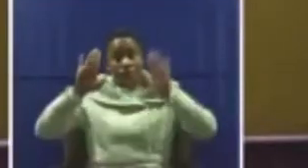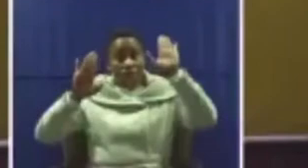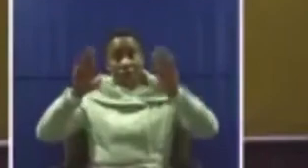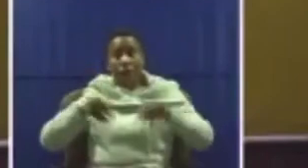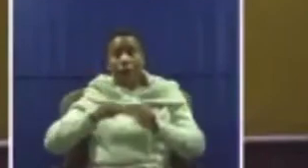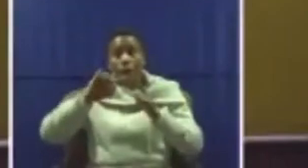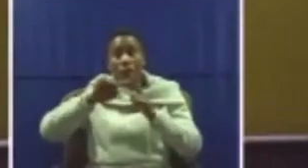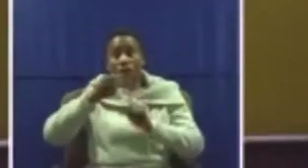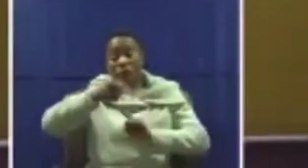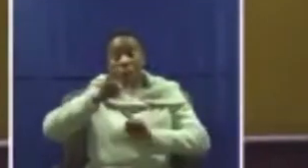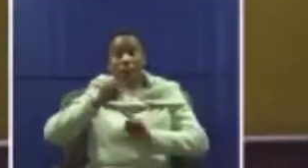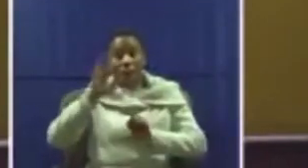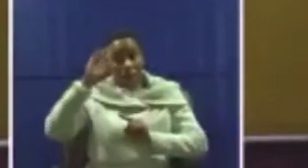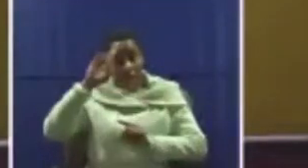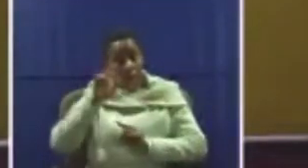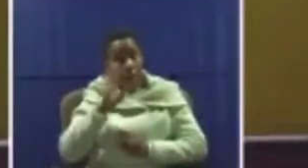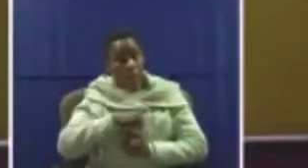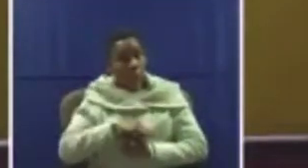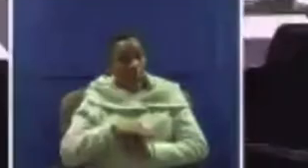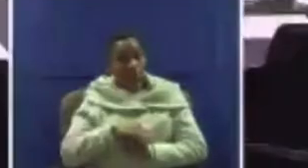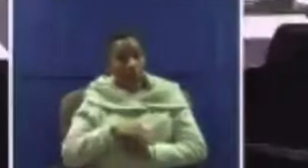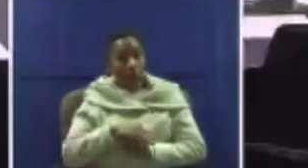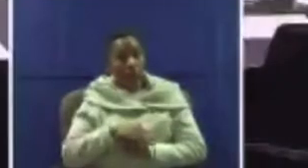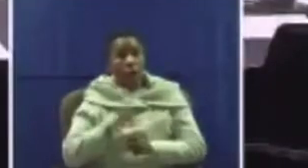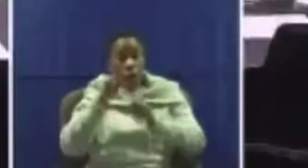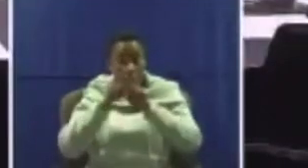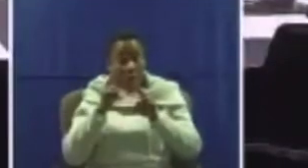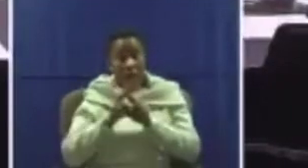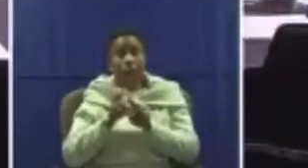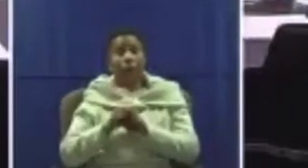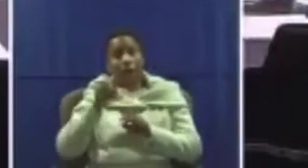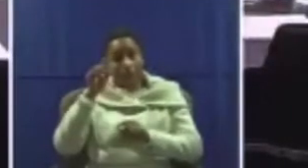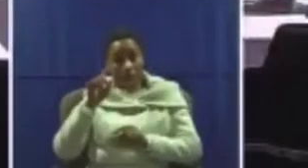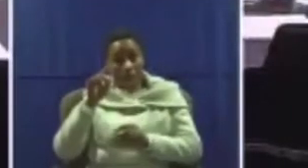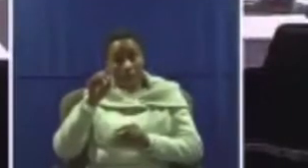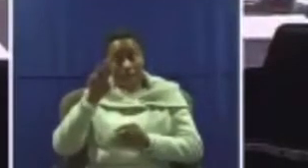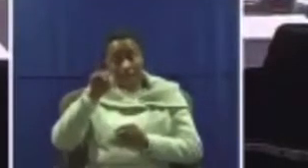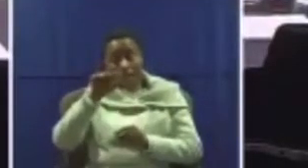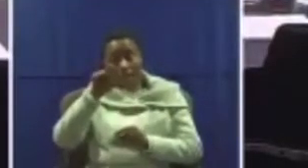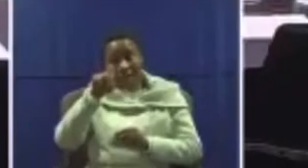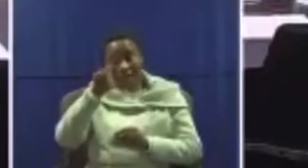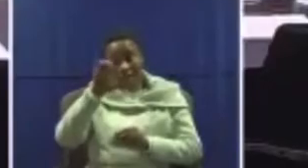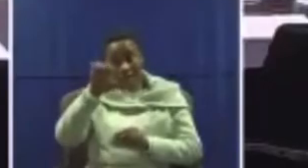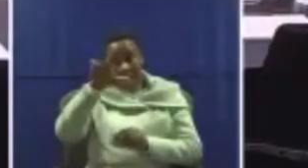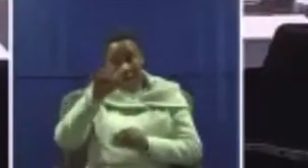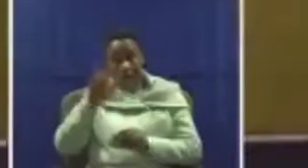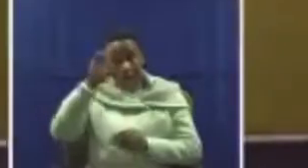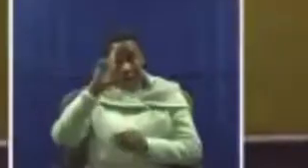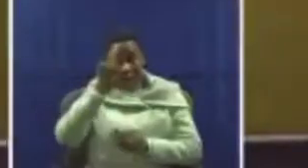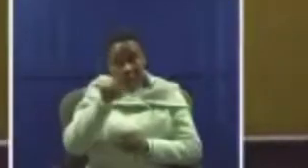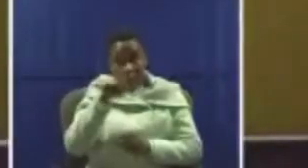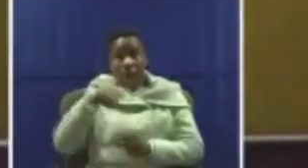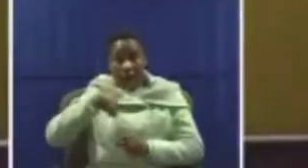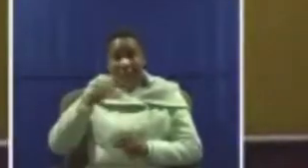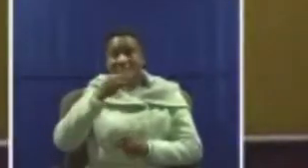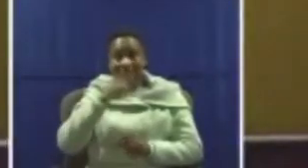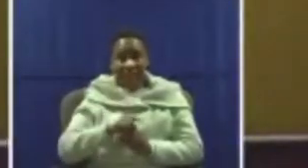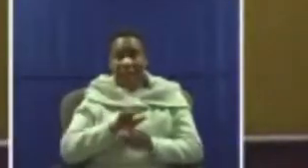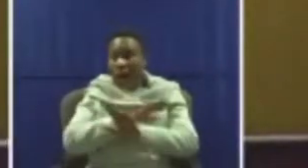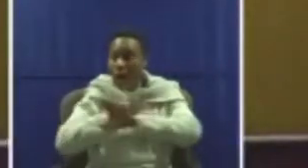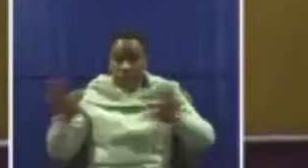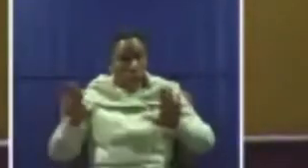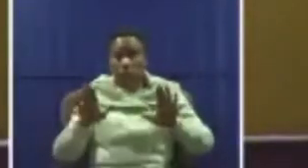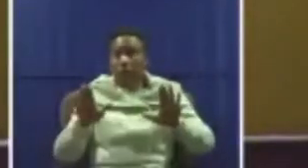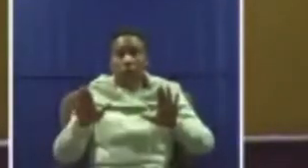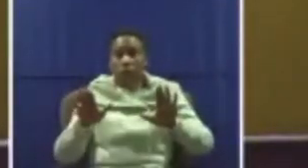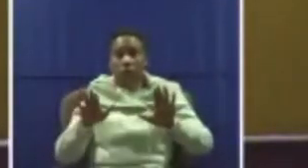I respectfully speak. Honorable Mandela, I'm reminding you that I said I'm not taking any